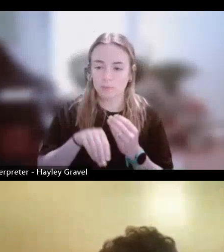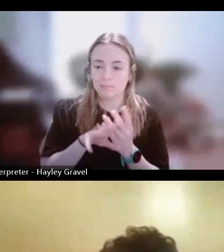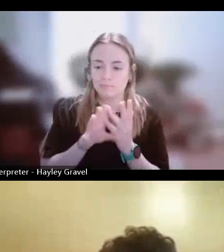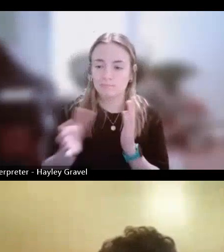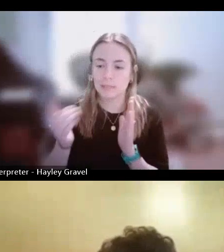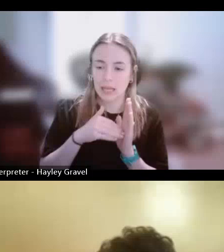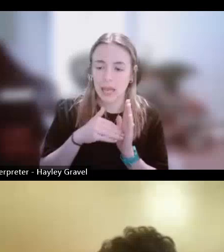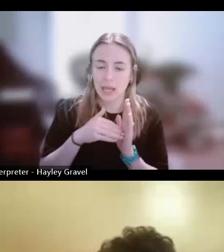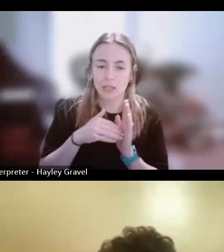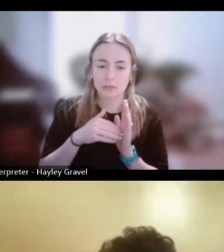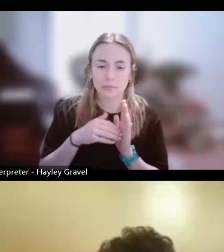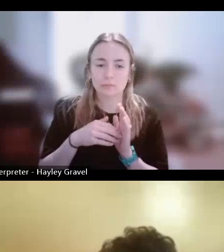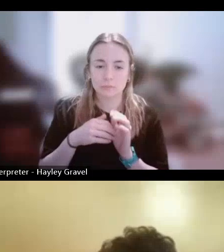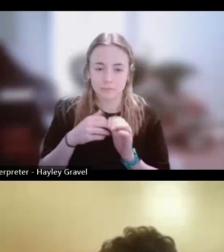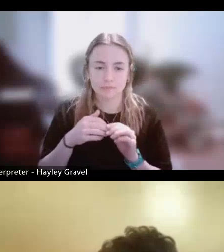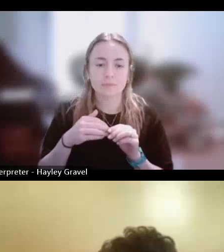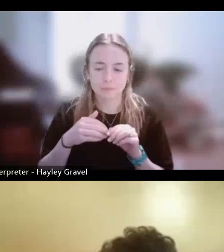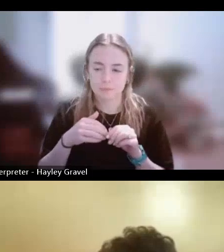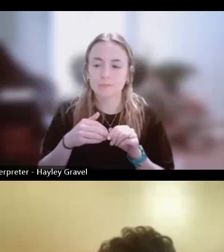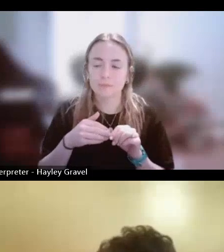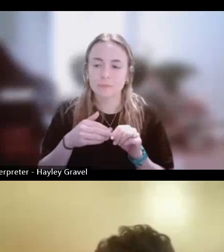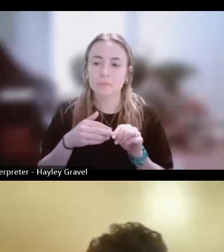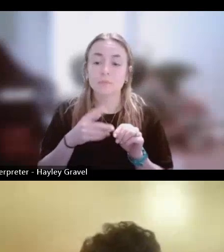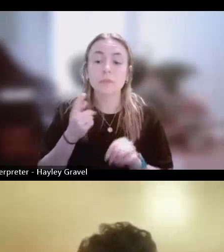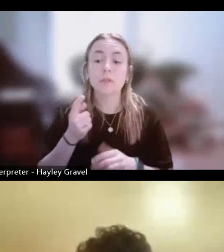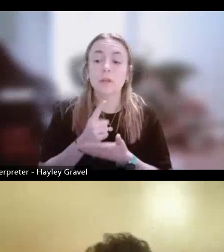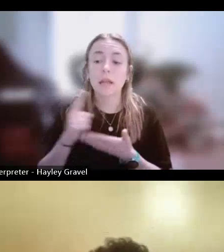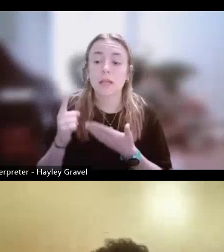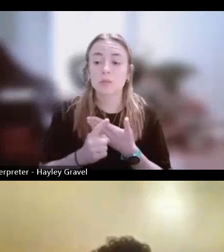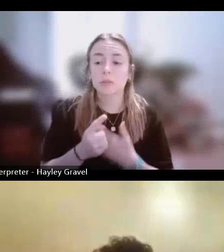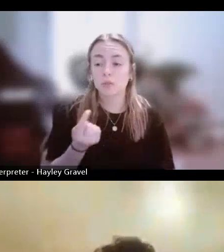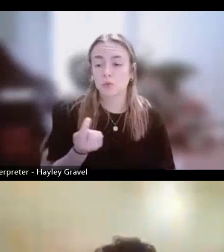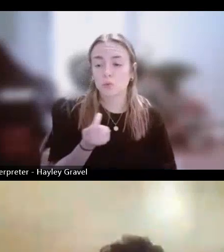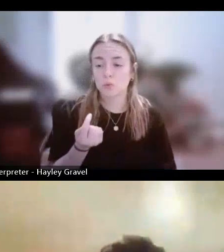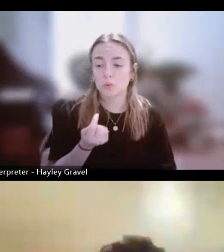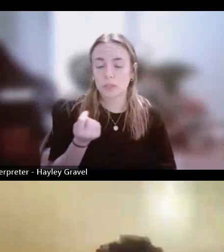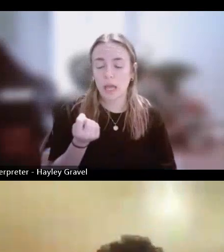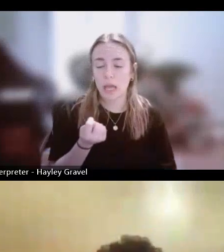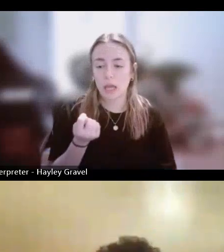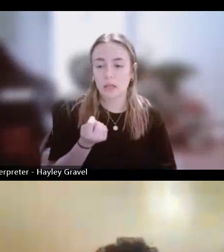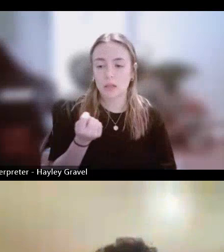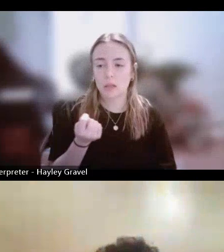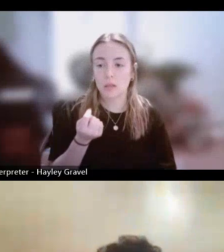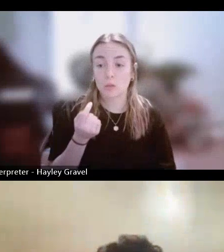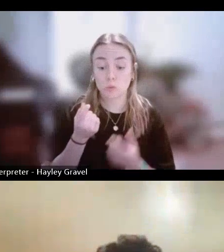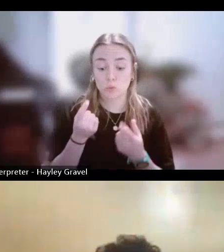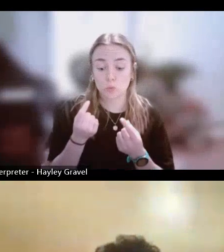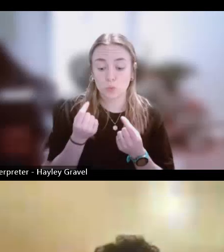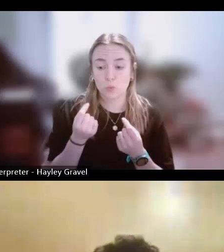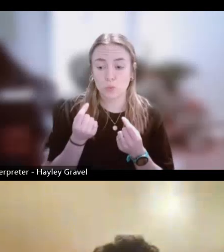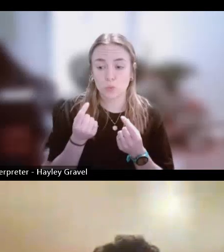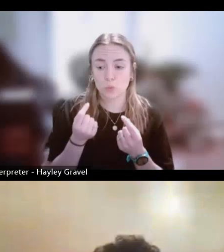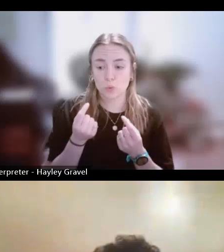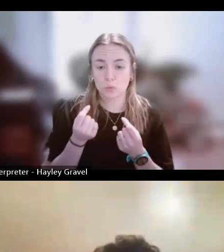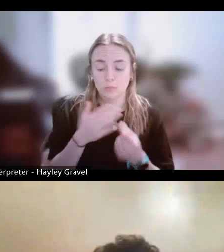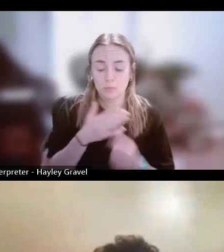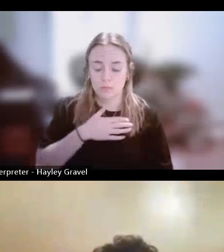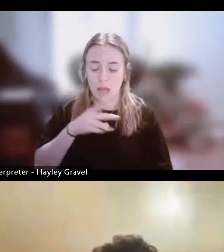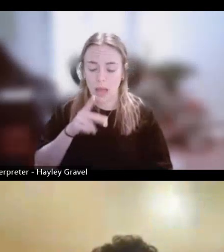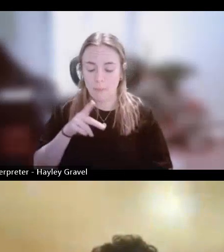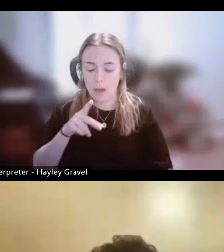brief check-in, and for Tuesday, what we're going to do is again look at my